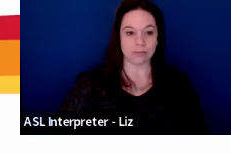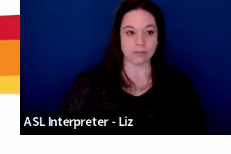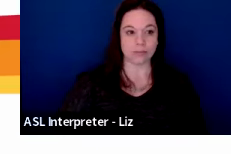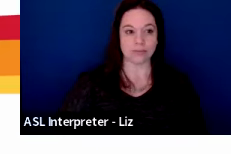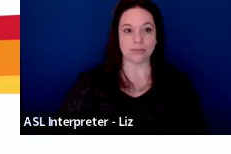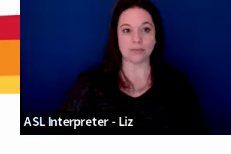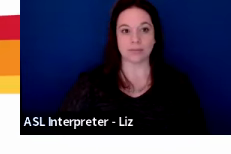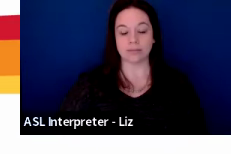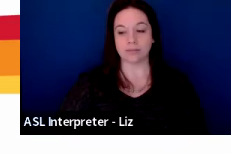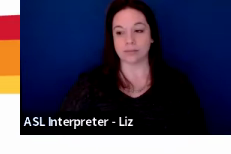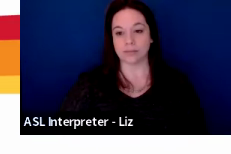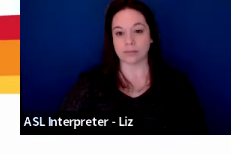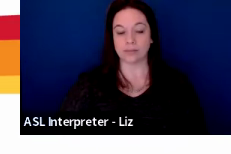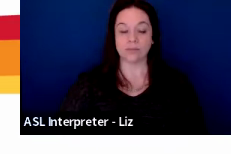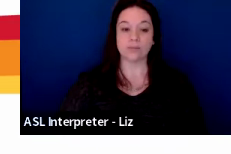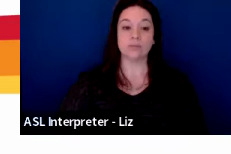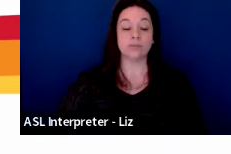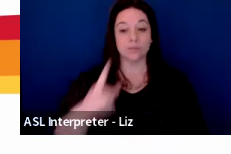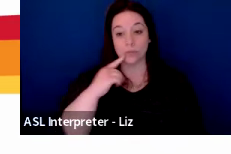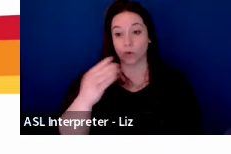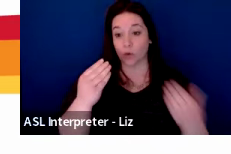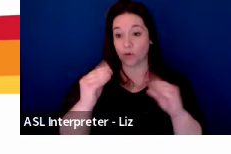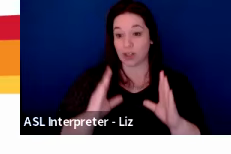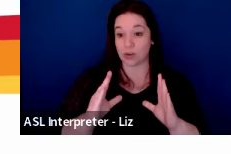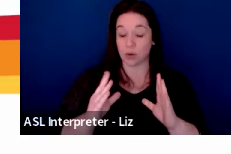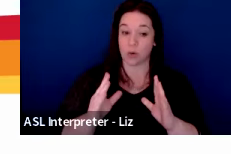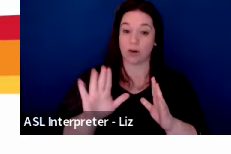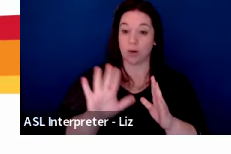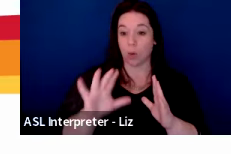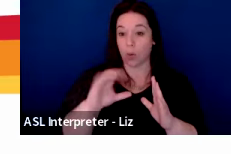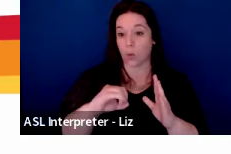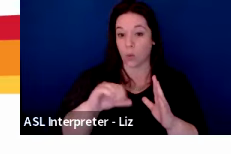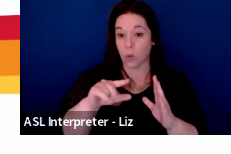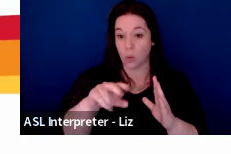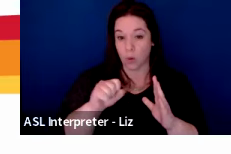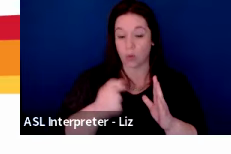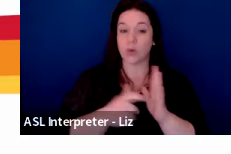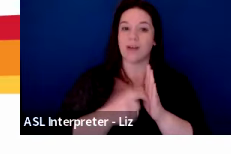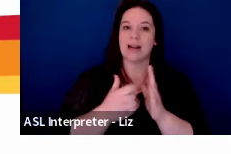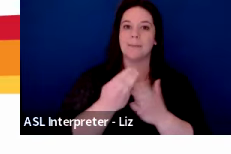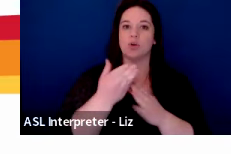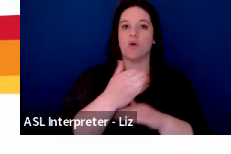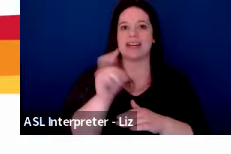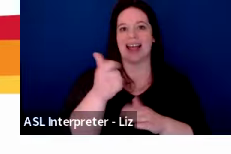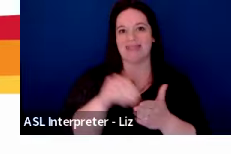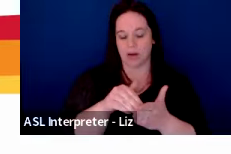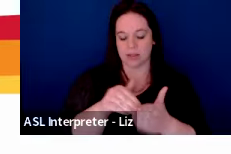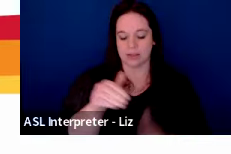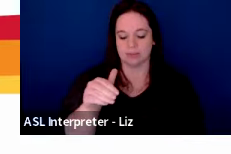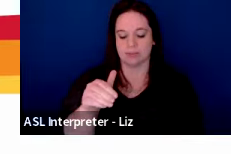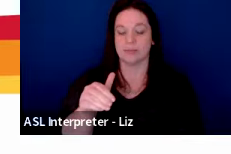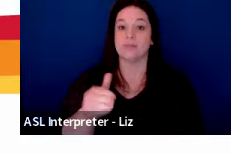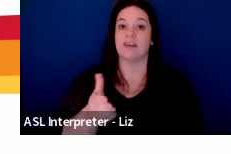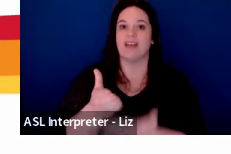For vendor quotes, I require for purchases over 10,000 and must be valid within the 3 months of submitting the